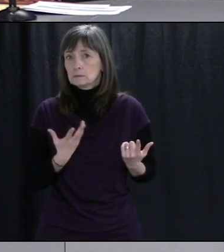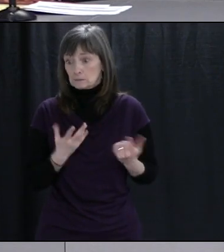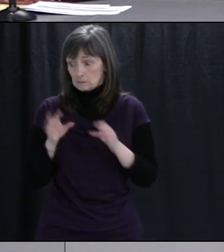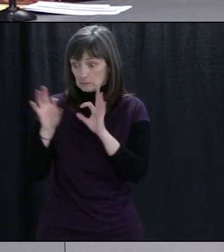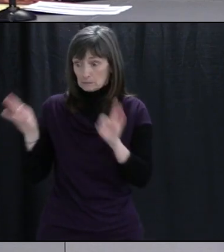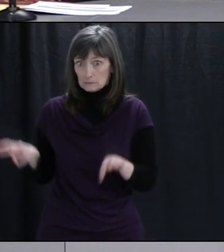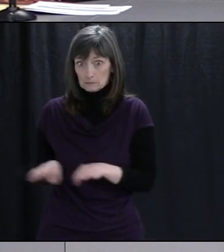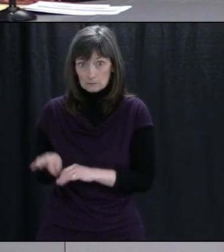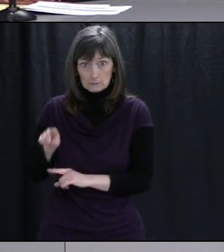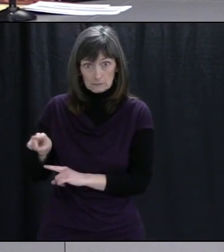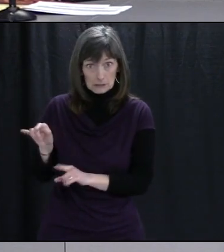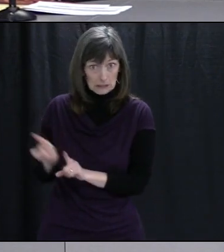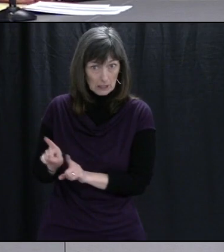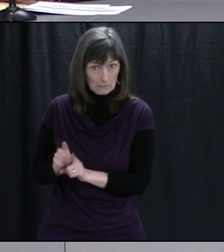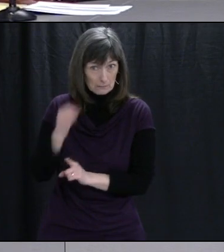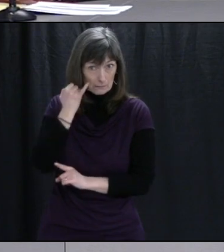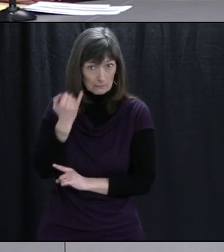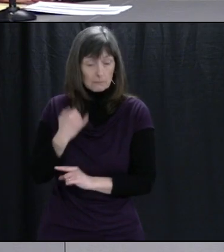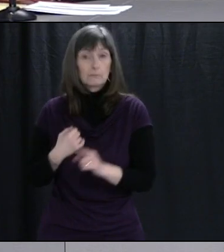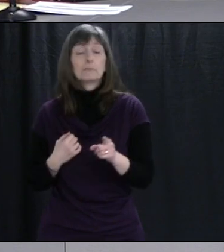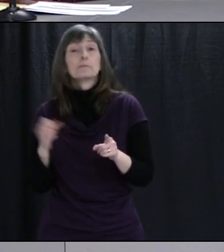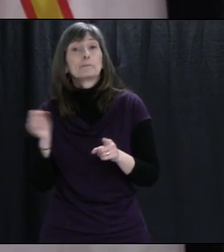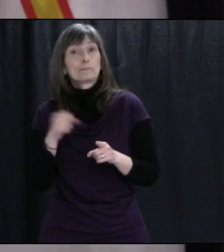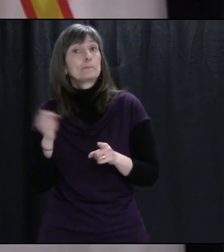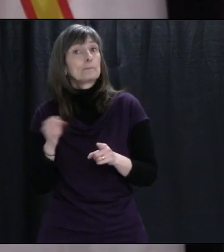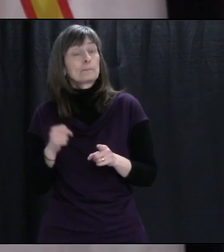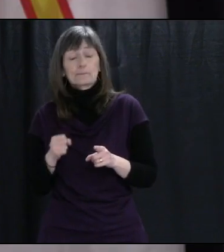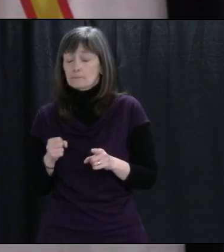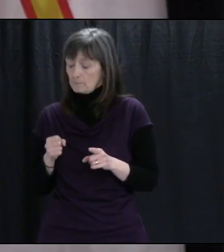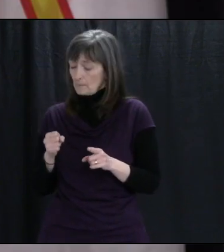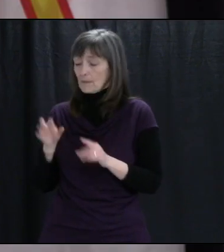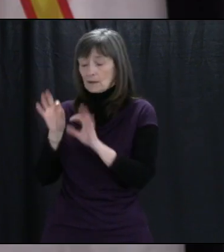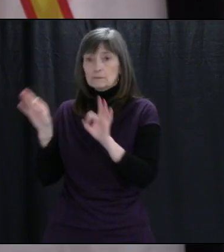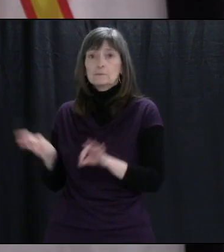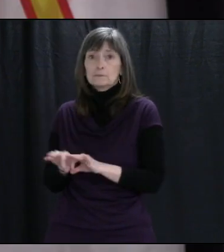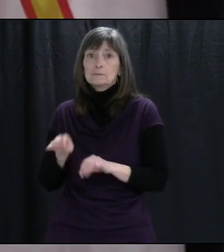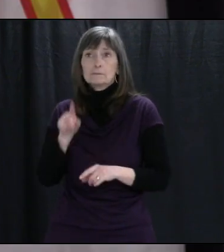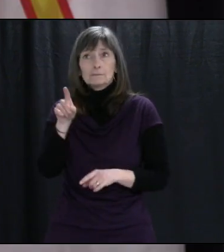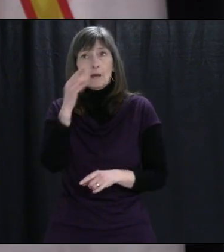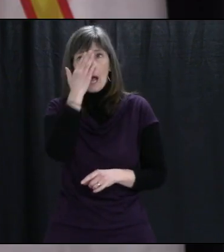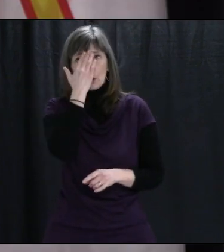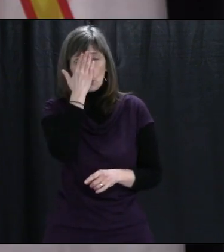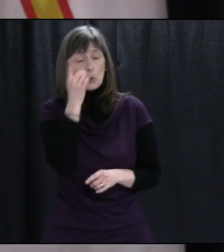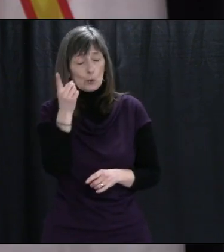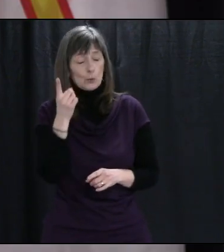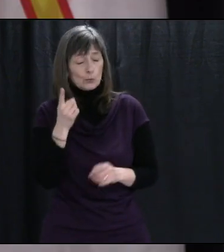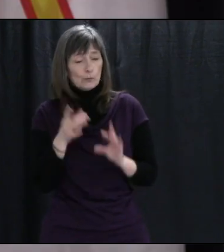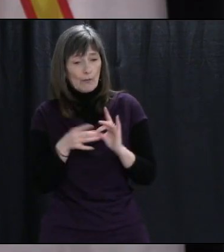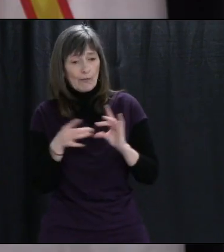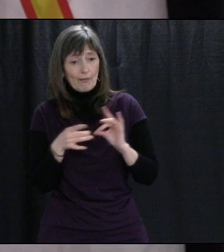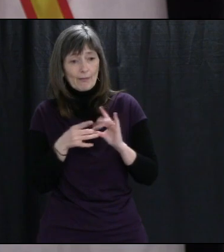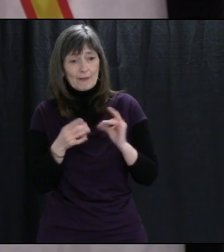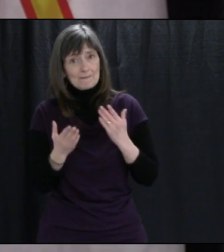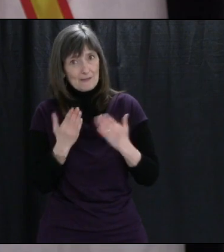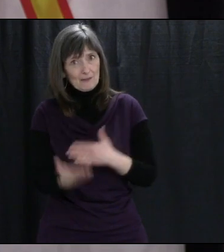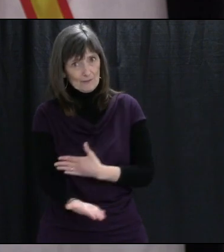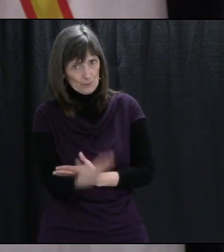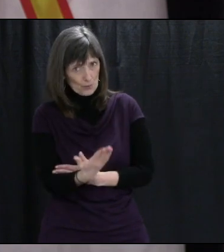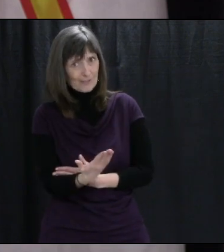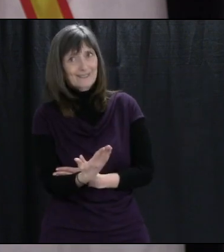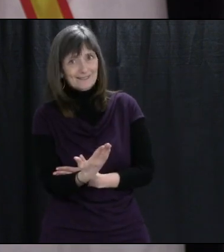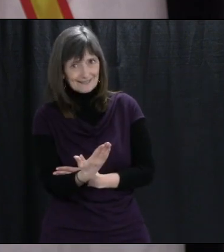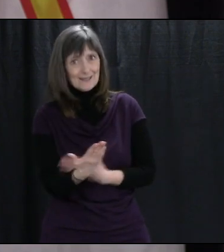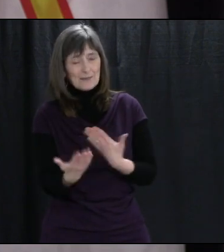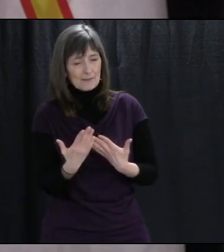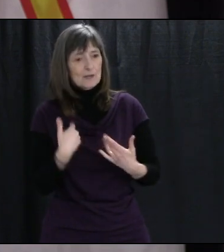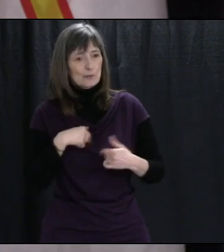form? How should they do it? Absolutely. We have a public reporting form. I'm aware of an incident that could have happened this morning. We're following up on